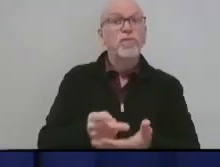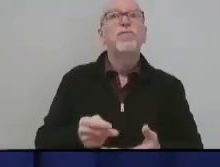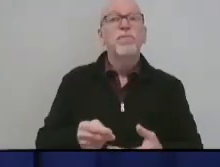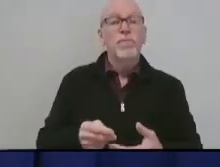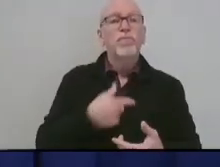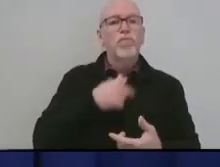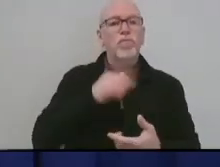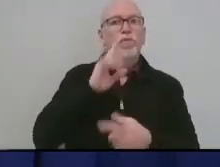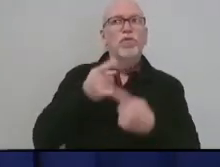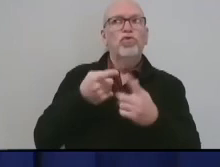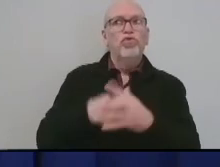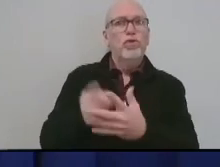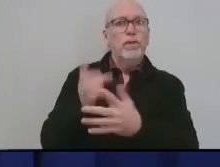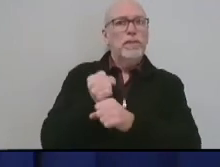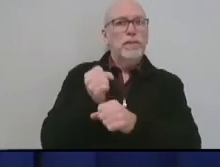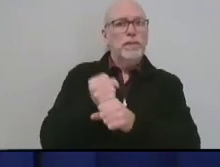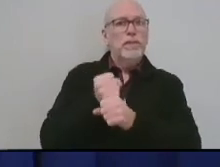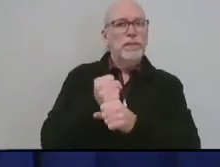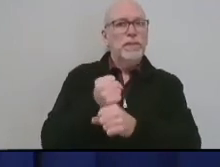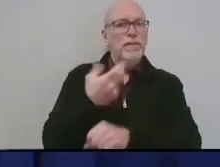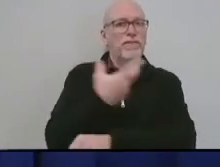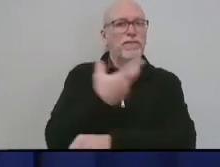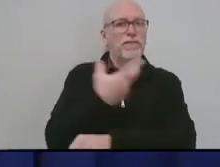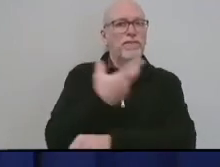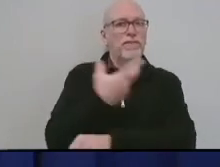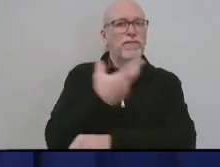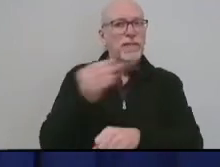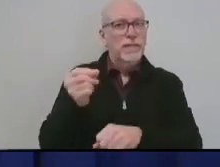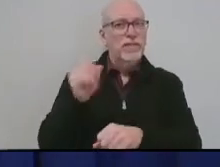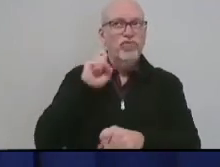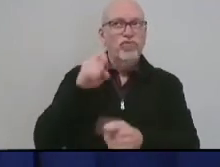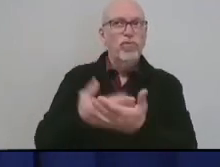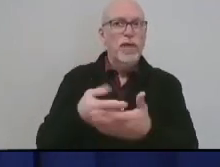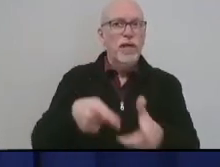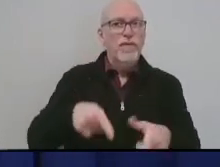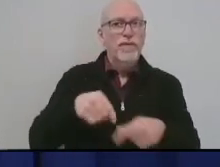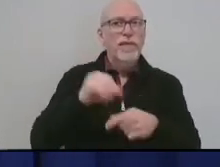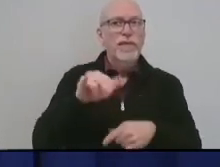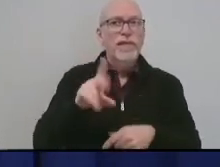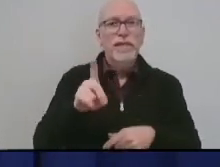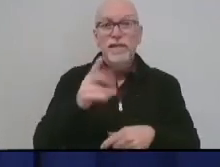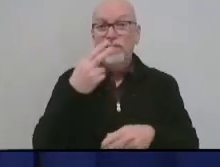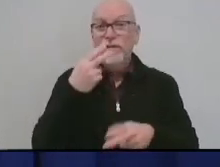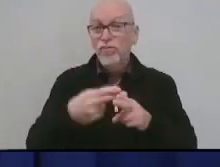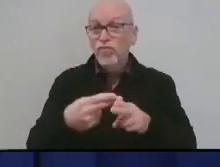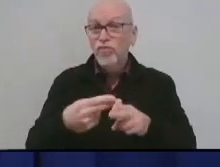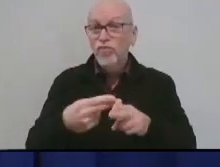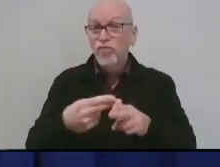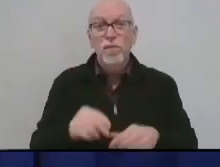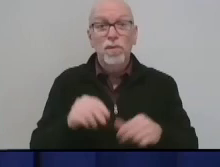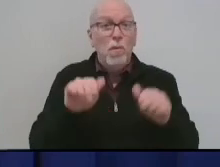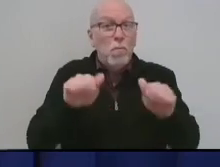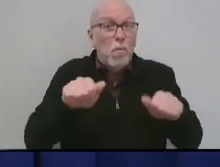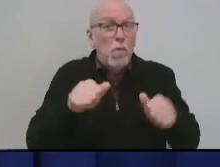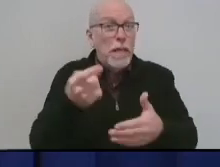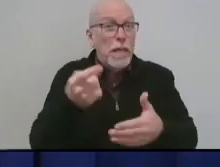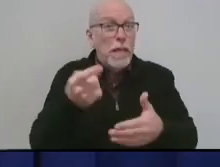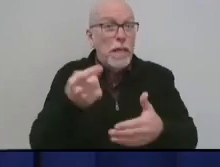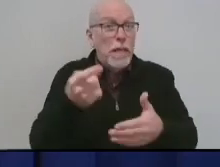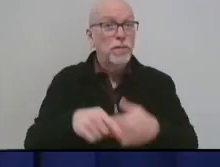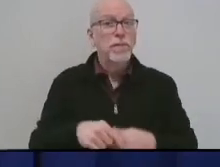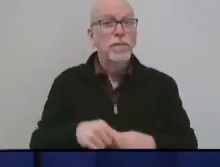vaccine and seeing it arrive in our states very, very soon, potentially next week. Dr. Weaver will share more on